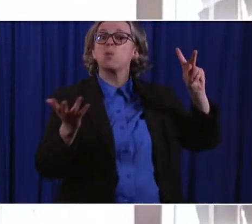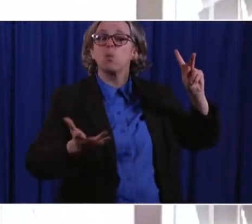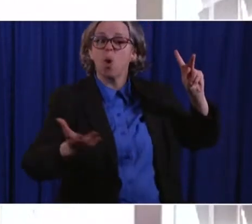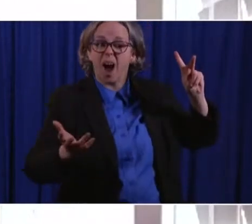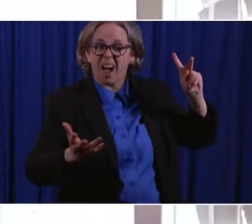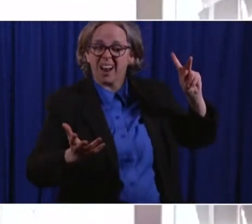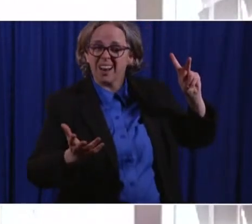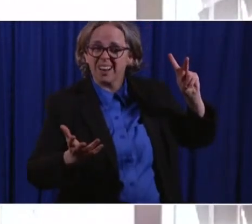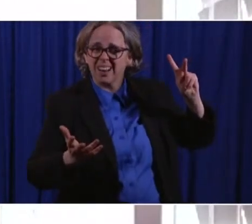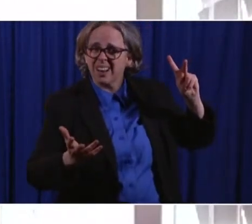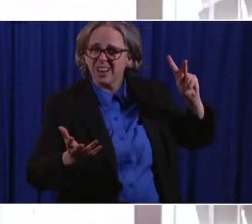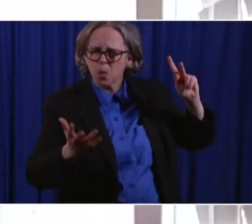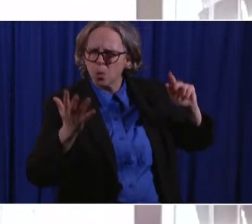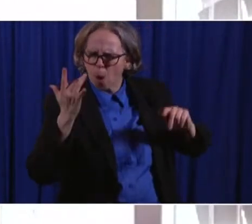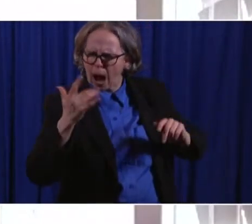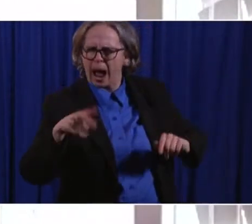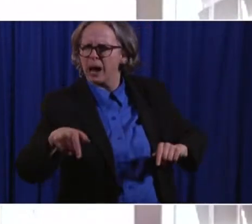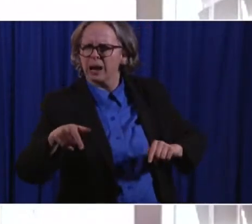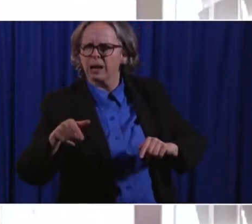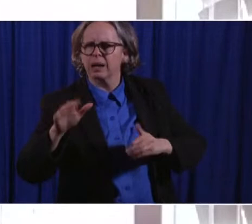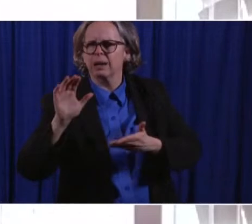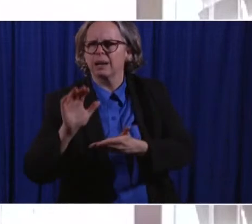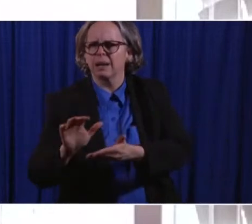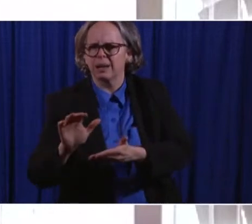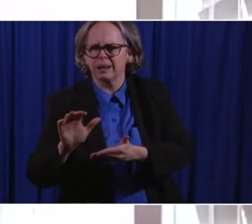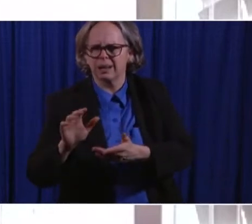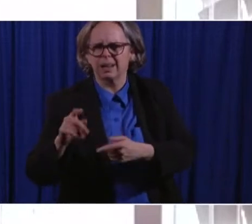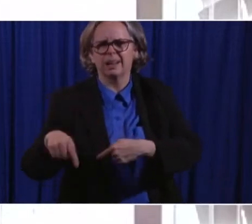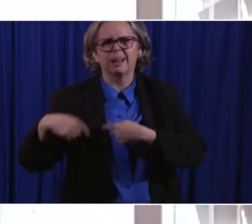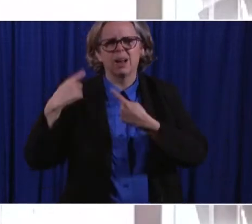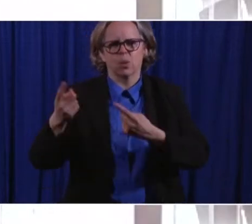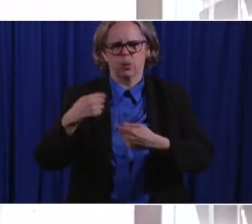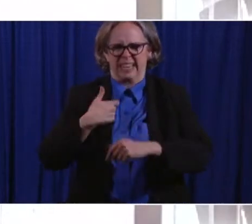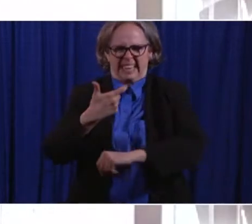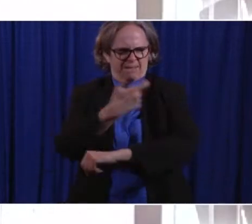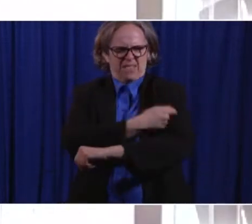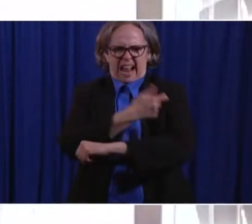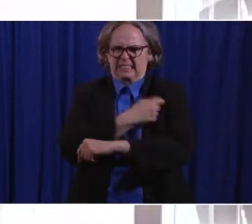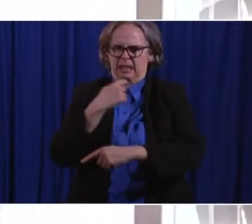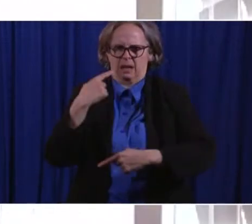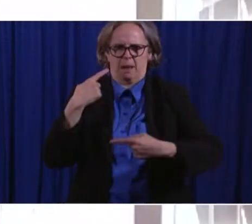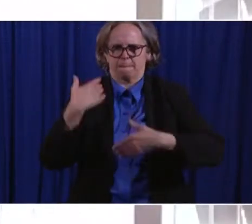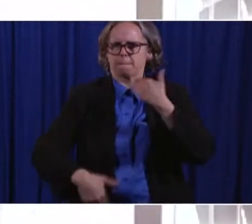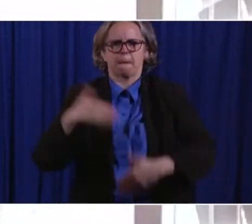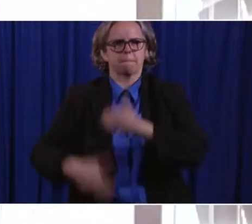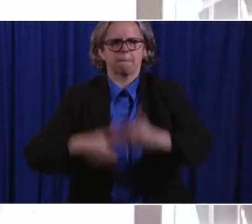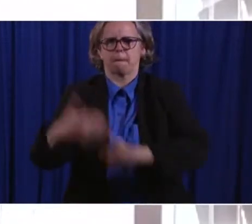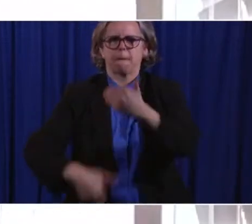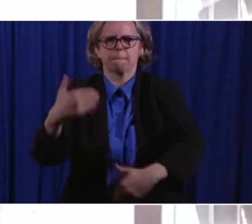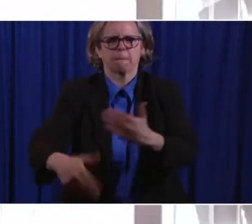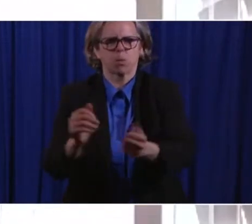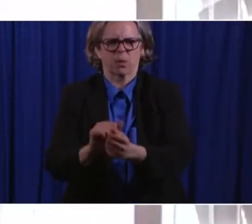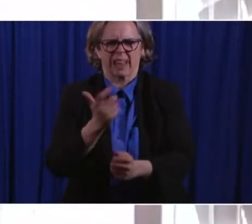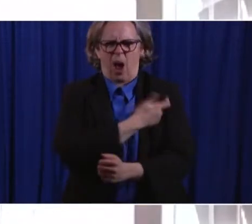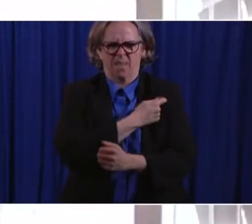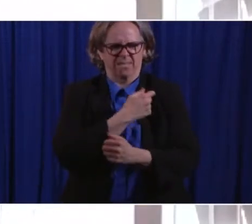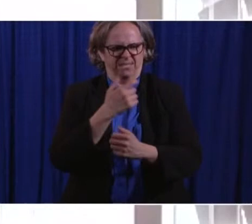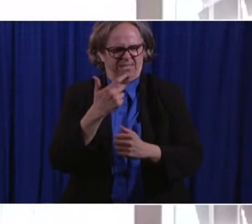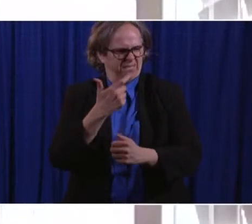because of our very successful vaccination effort. As the governor noted, now with more